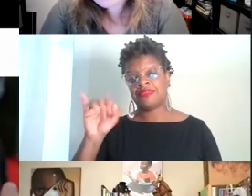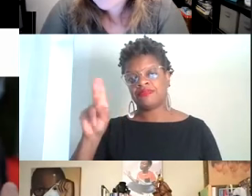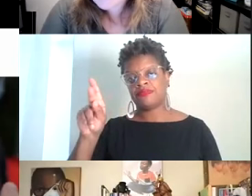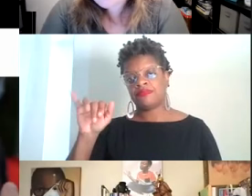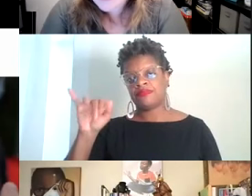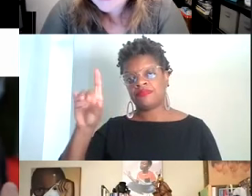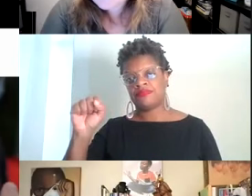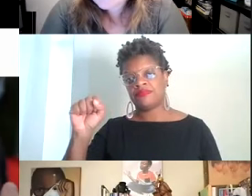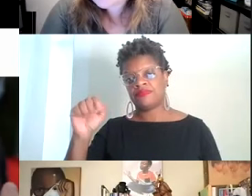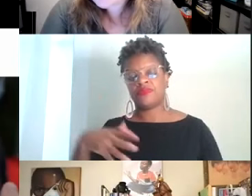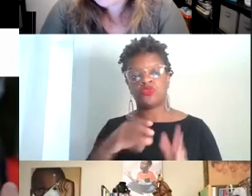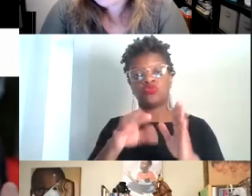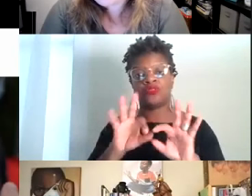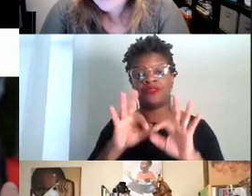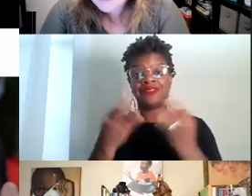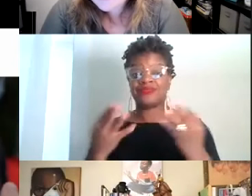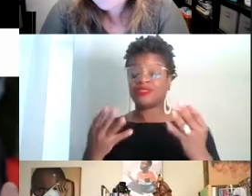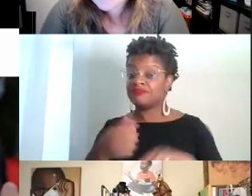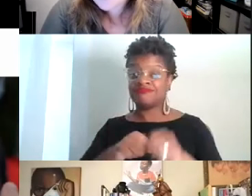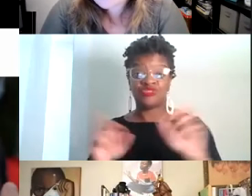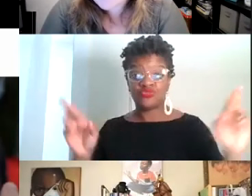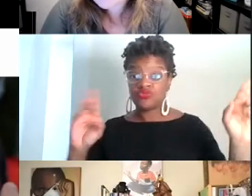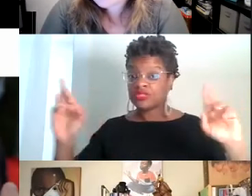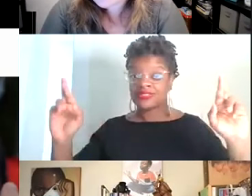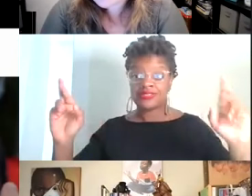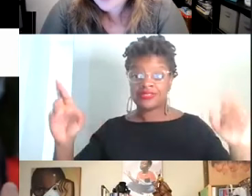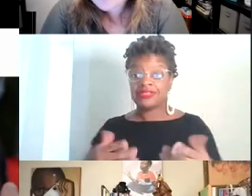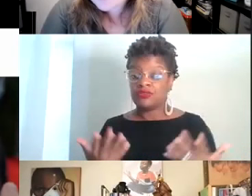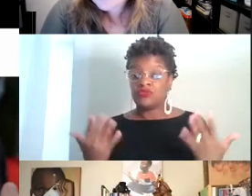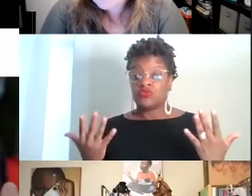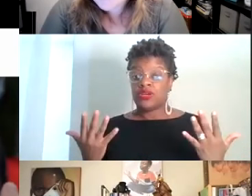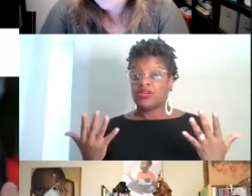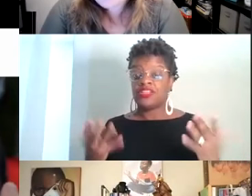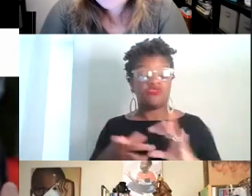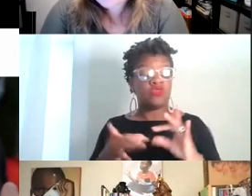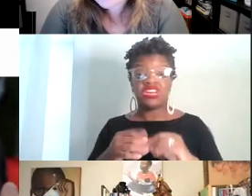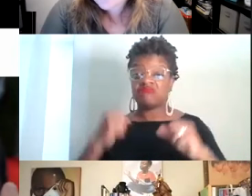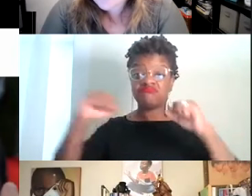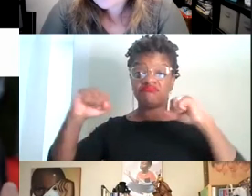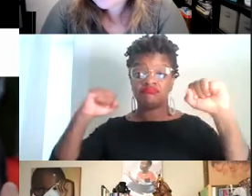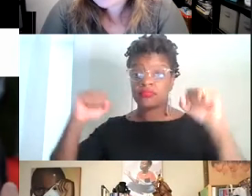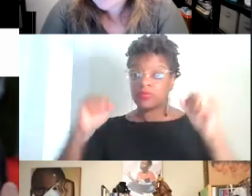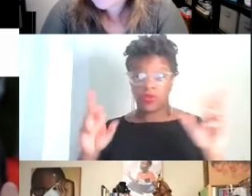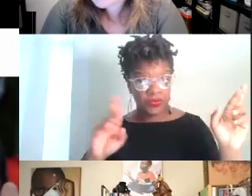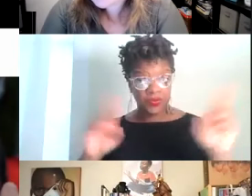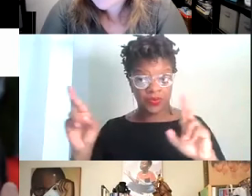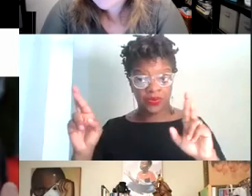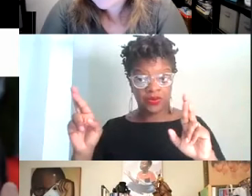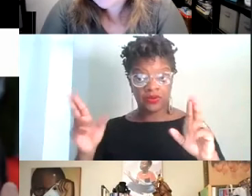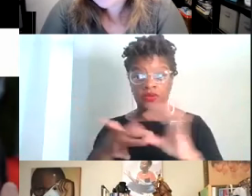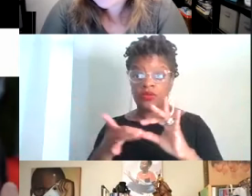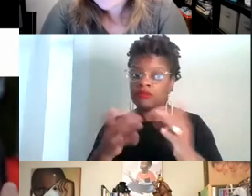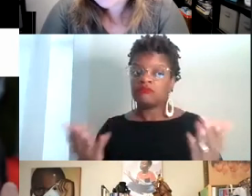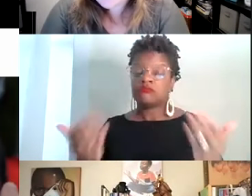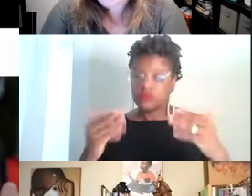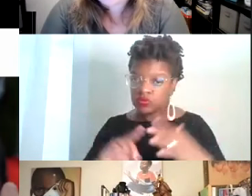ready. They are ready to fight. They are ready to disrupt. They are ready to move to bring this into